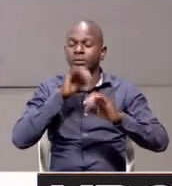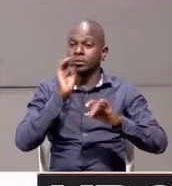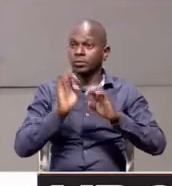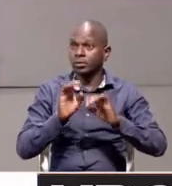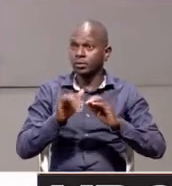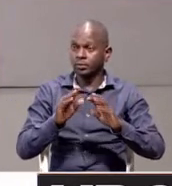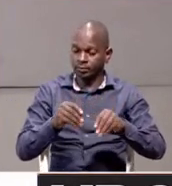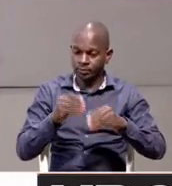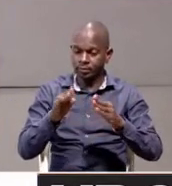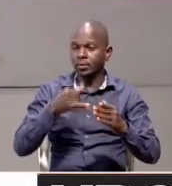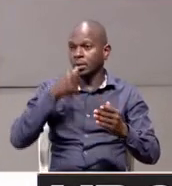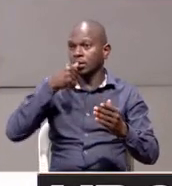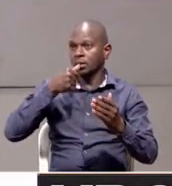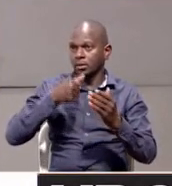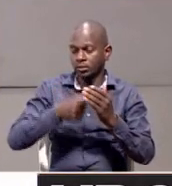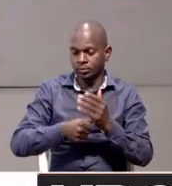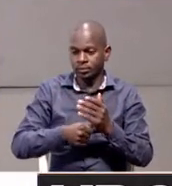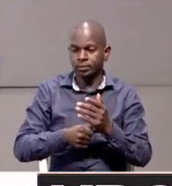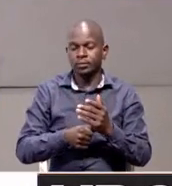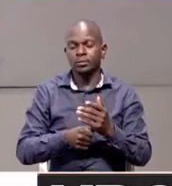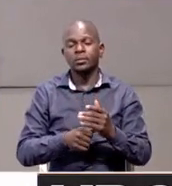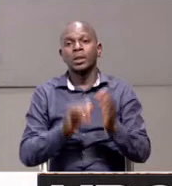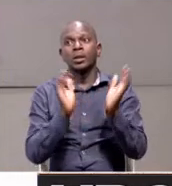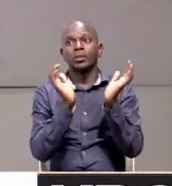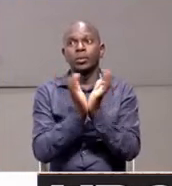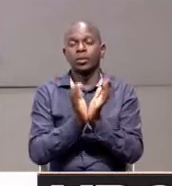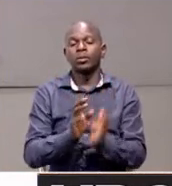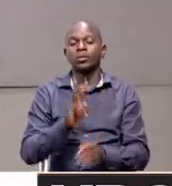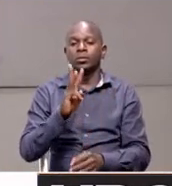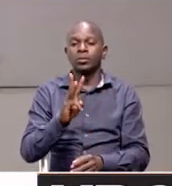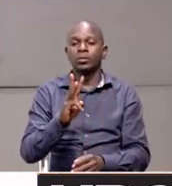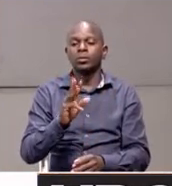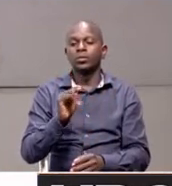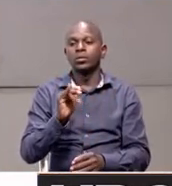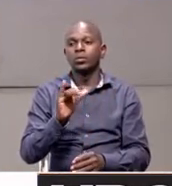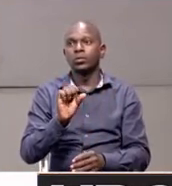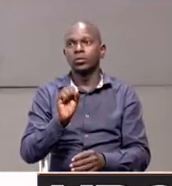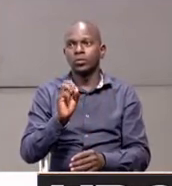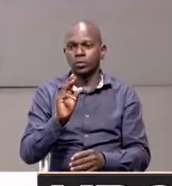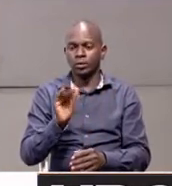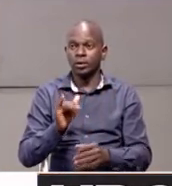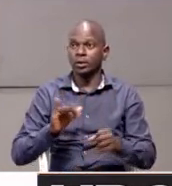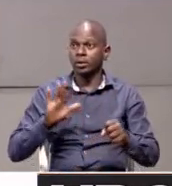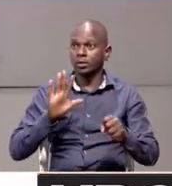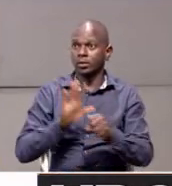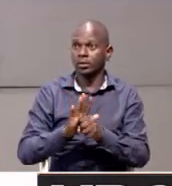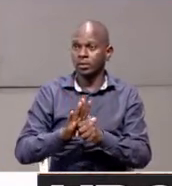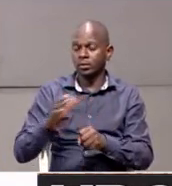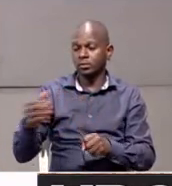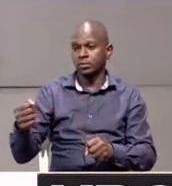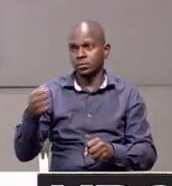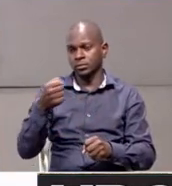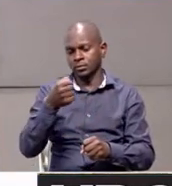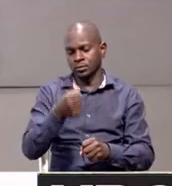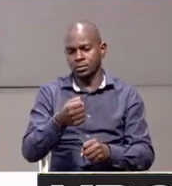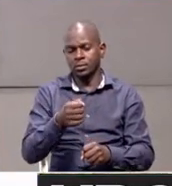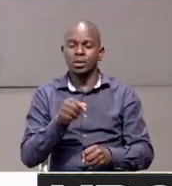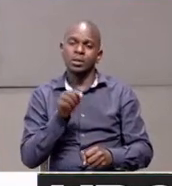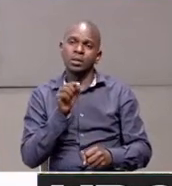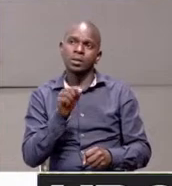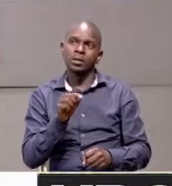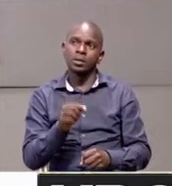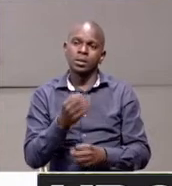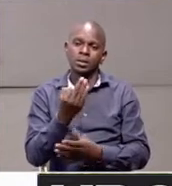was given letters of confirmation. Called Waiswa Paul, he was appointed deputy RDC fully and duly. That was on